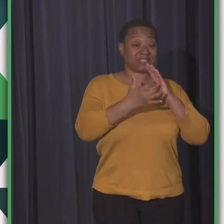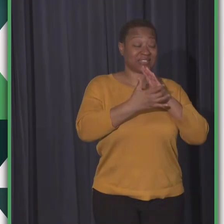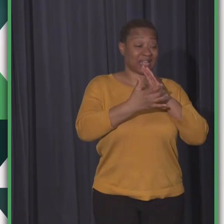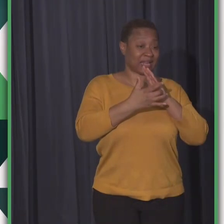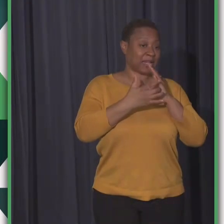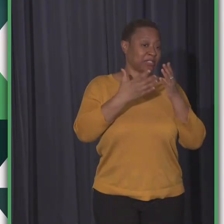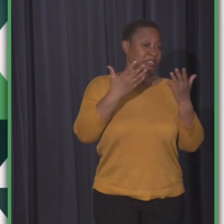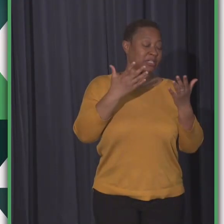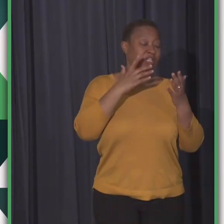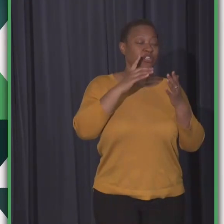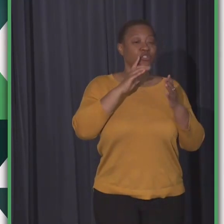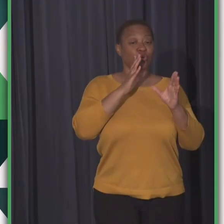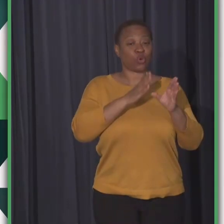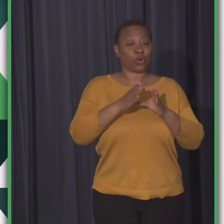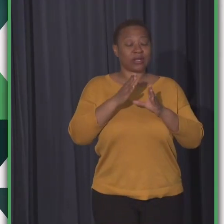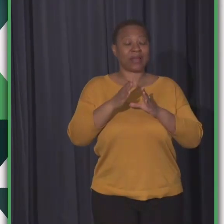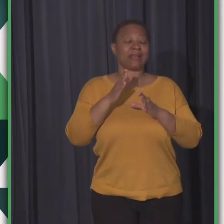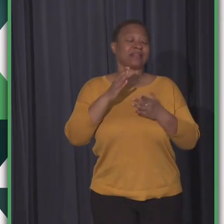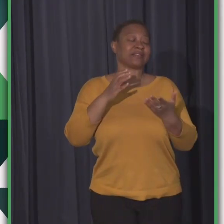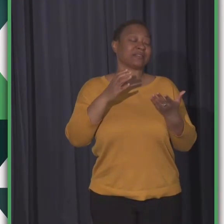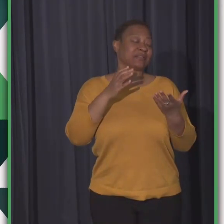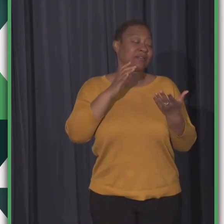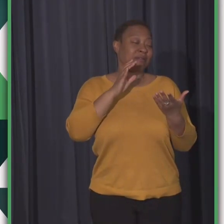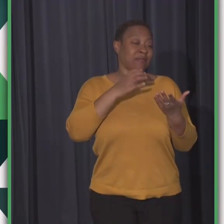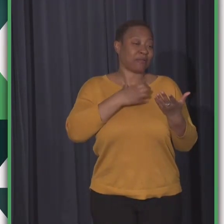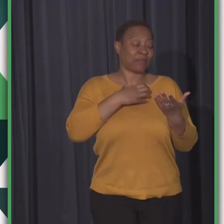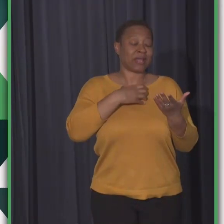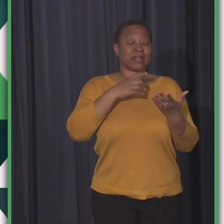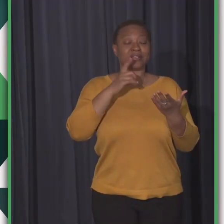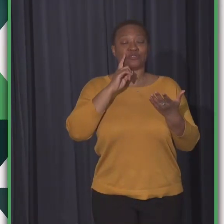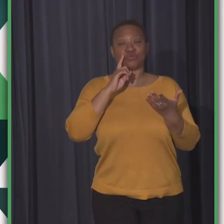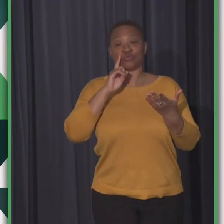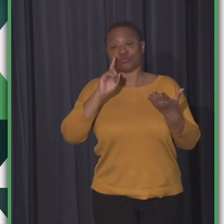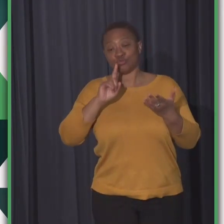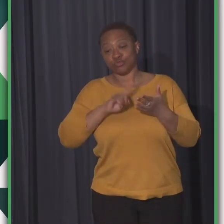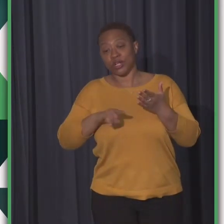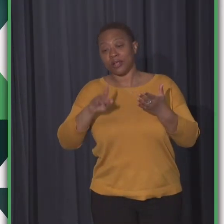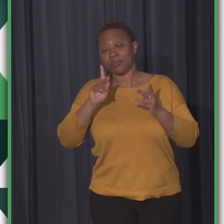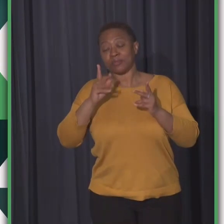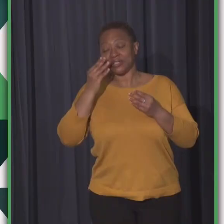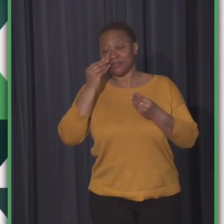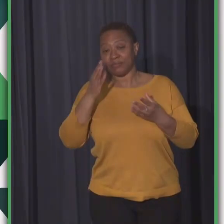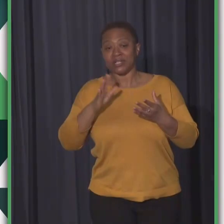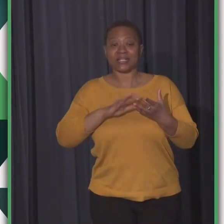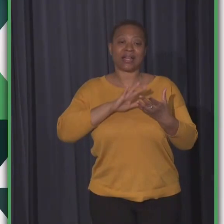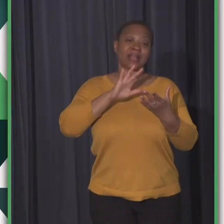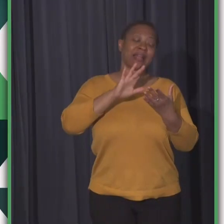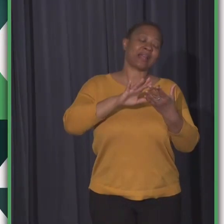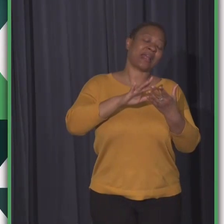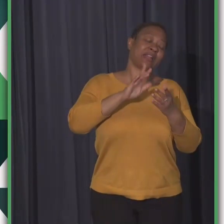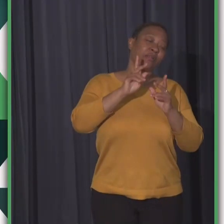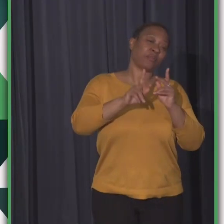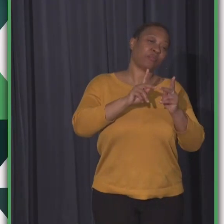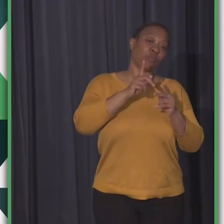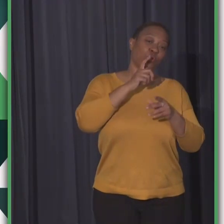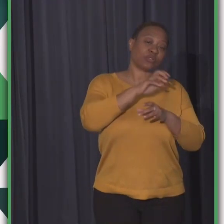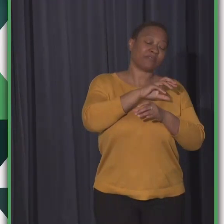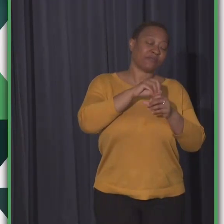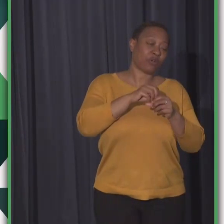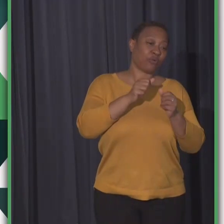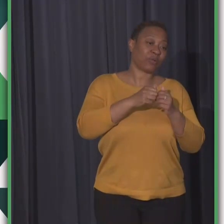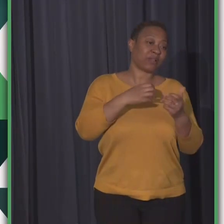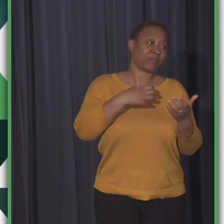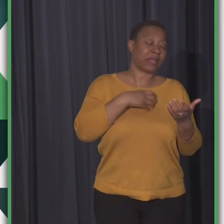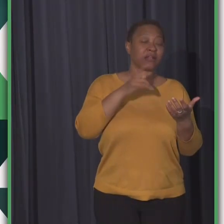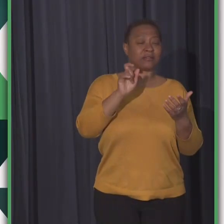complaints, to investigate them, for instance, to be able to look people up and contact involved individuals, then that